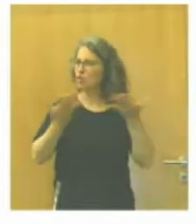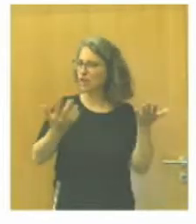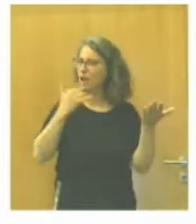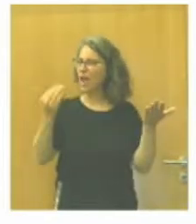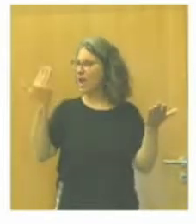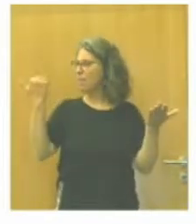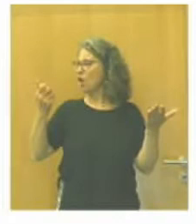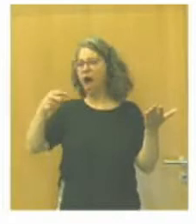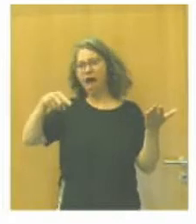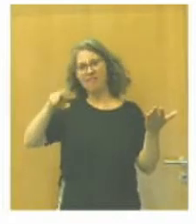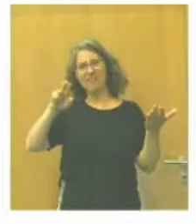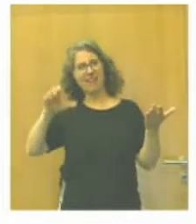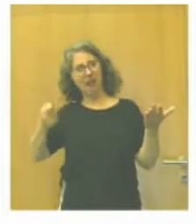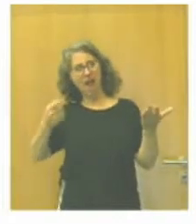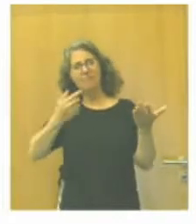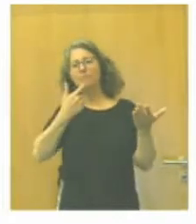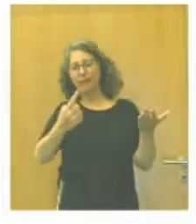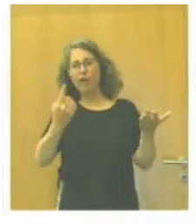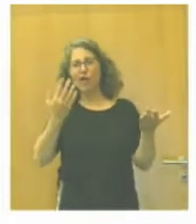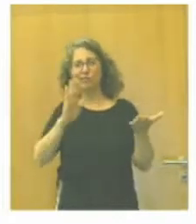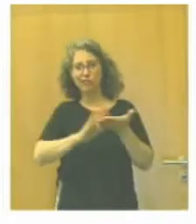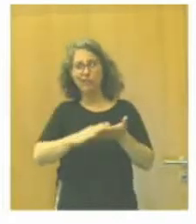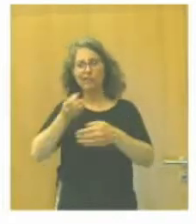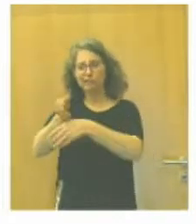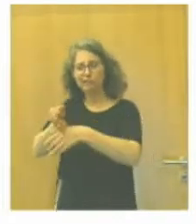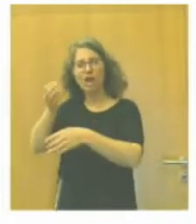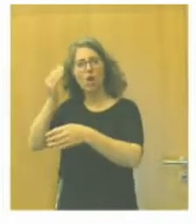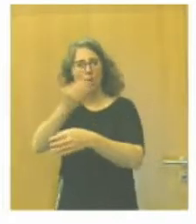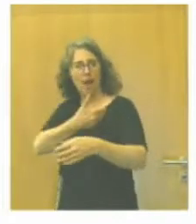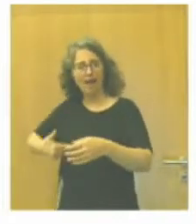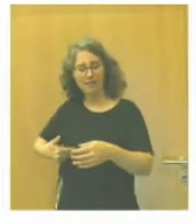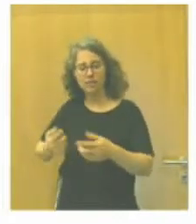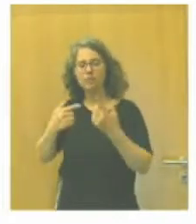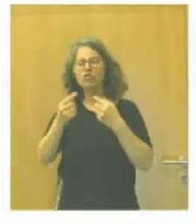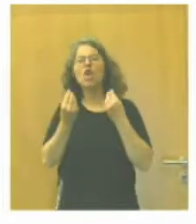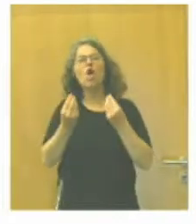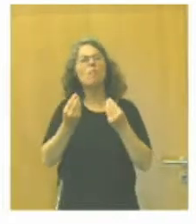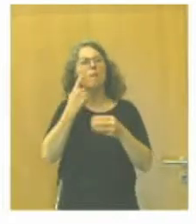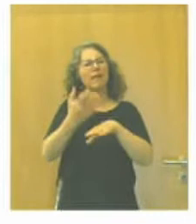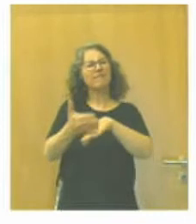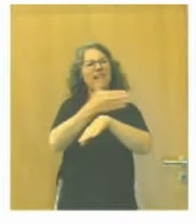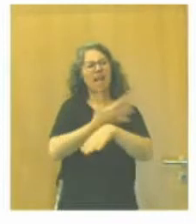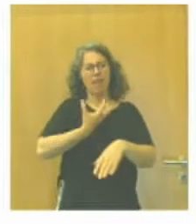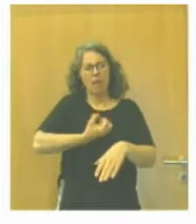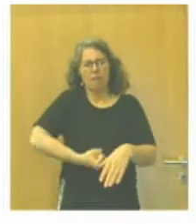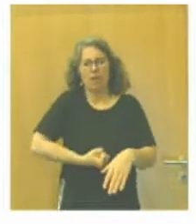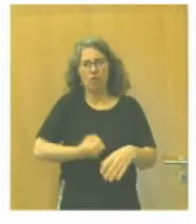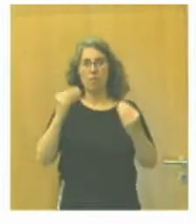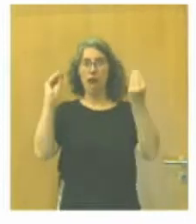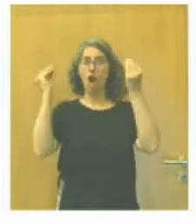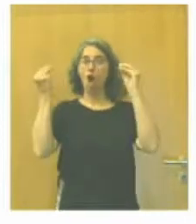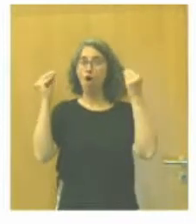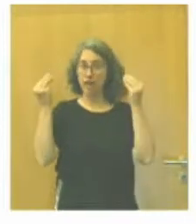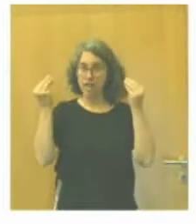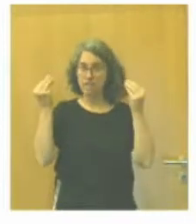Indicated prevention for depression. So for those young people where a screening indicates that they have